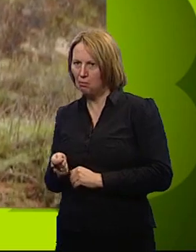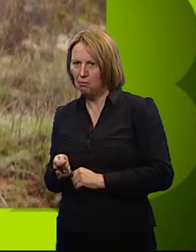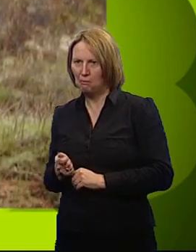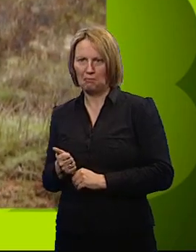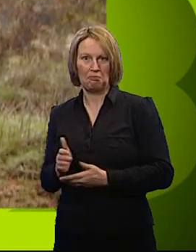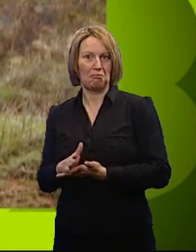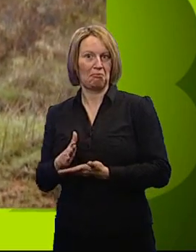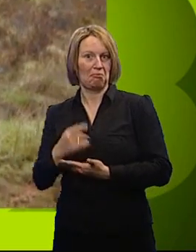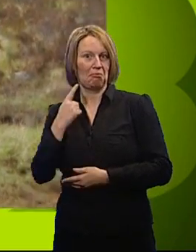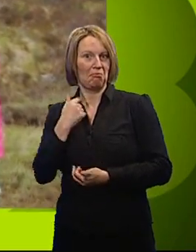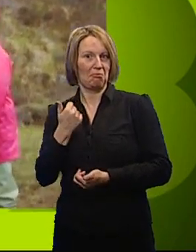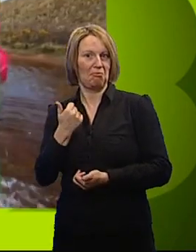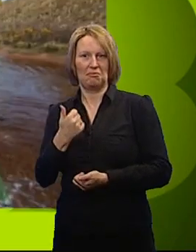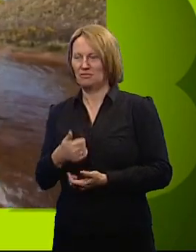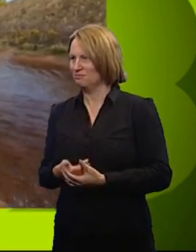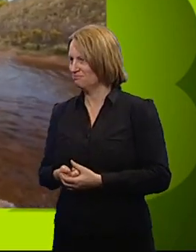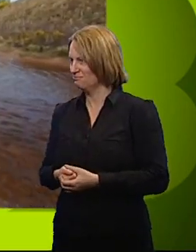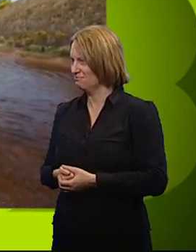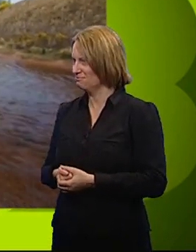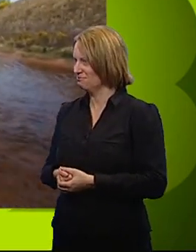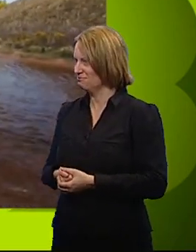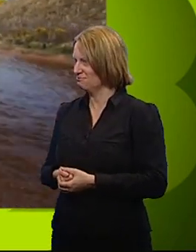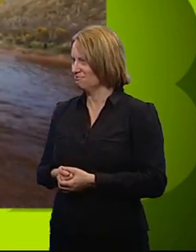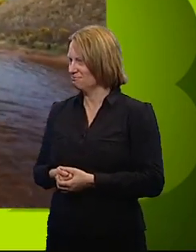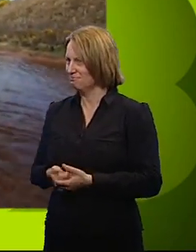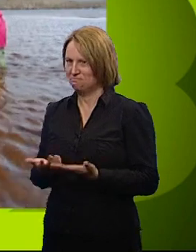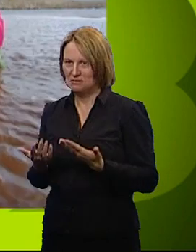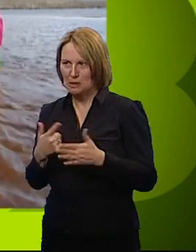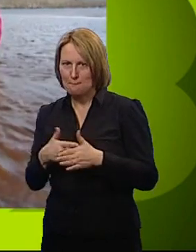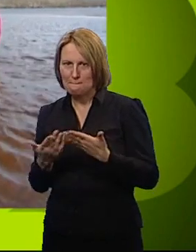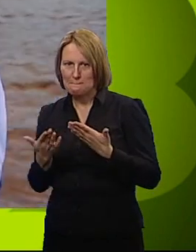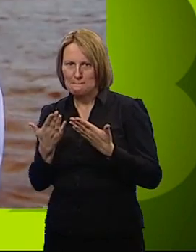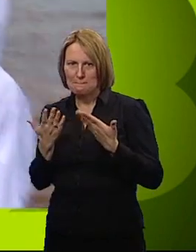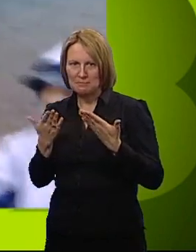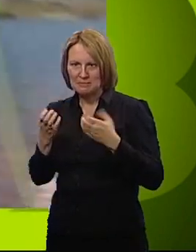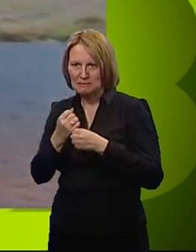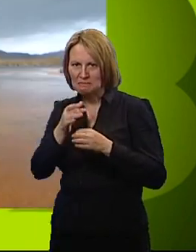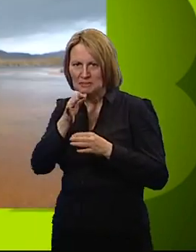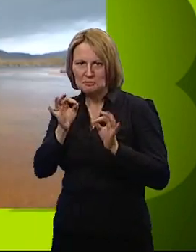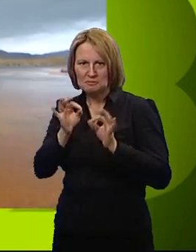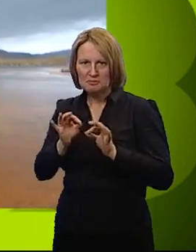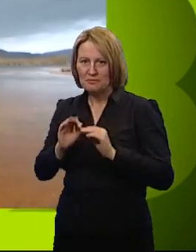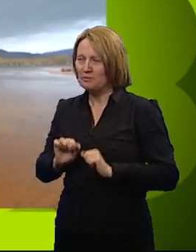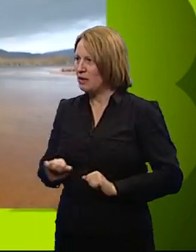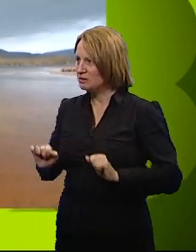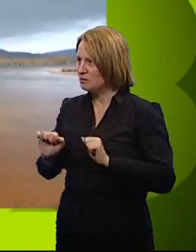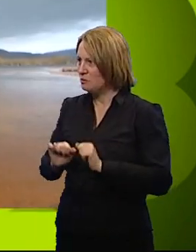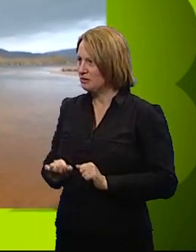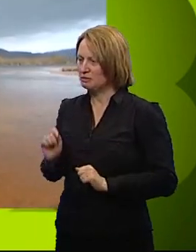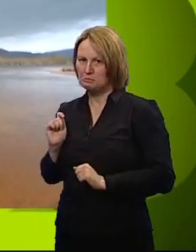That's actually more fun than I thought it would be. Time's running out, guys. I think a team effort is required if you're going to catch